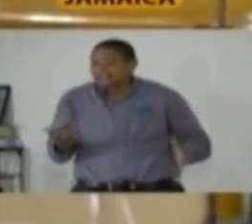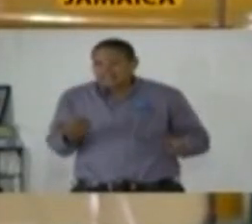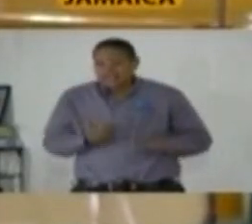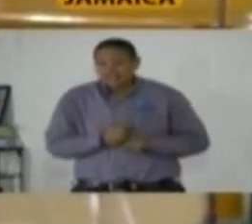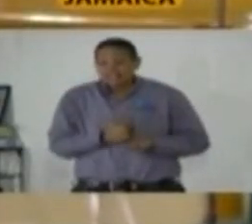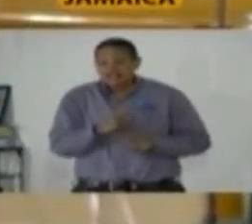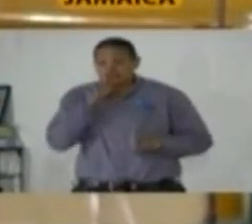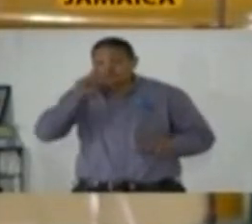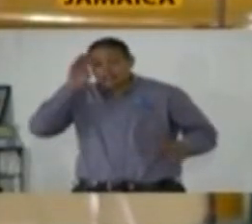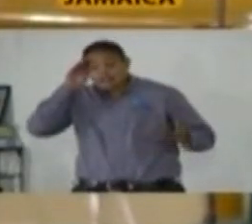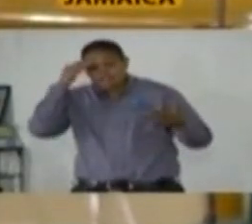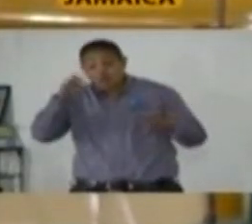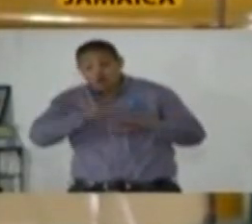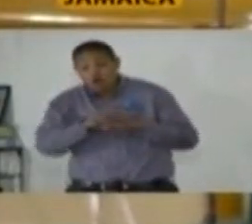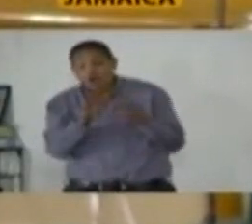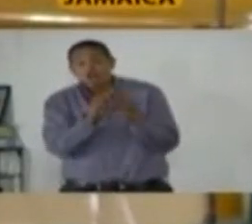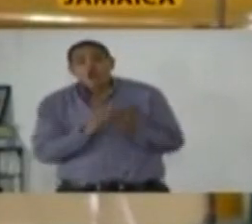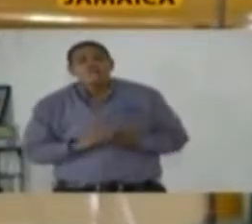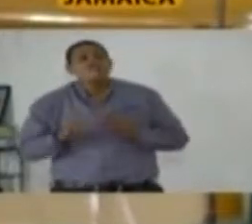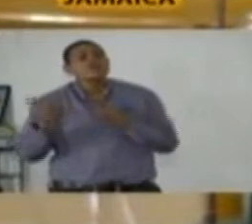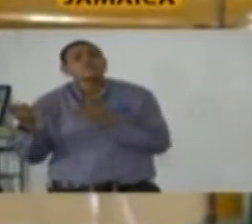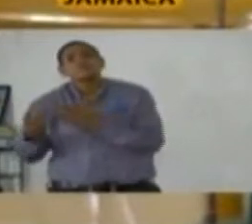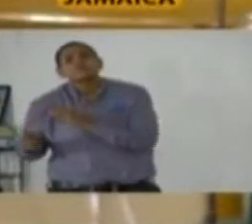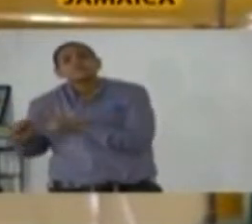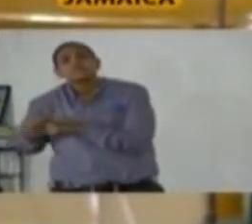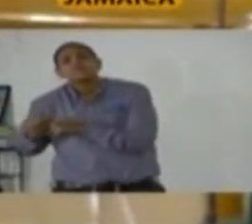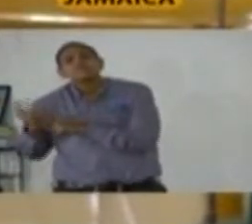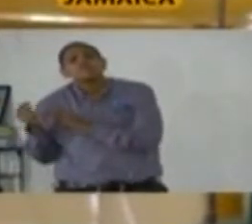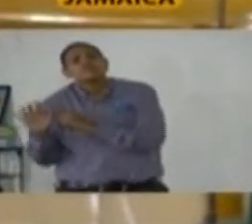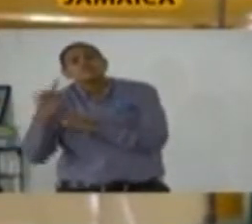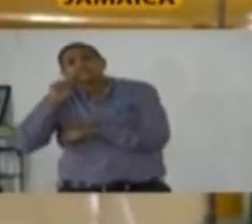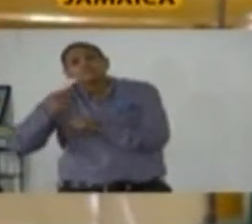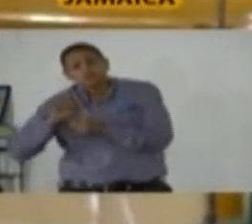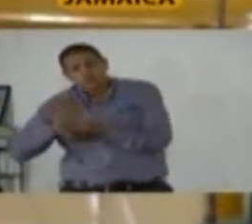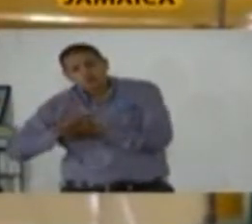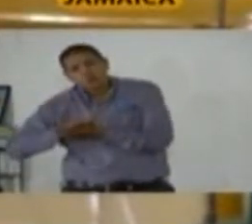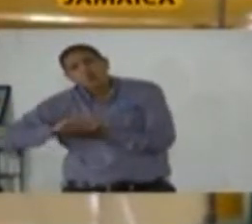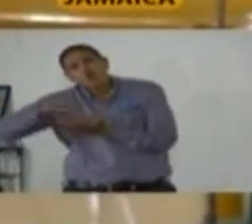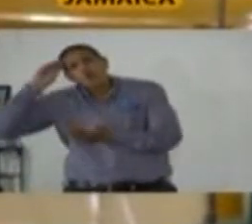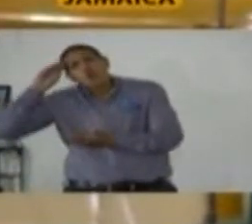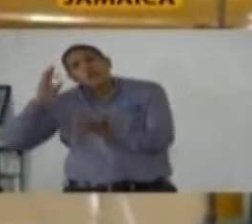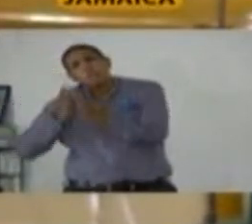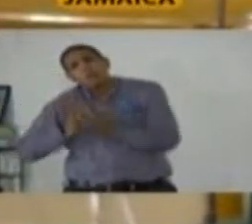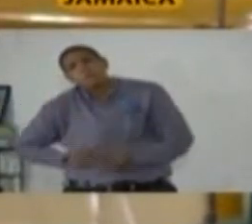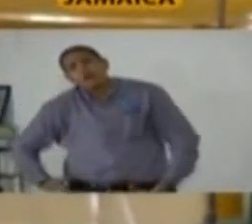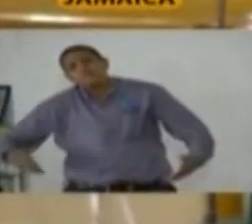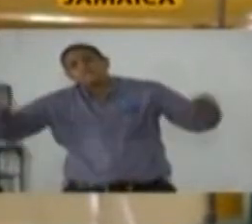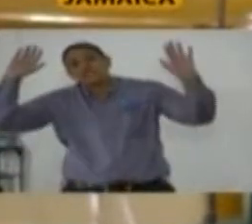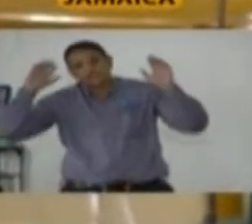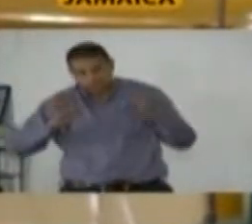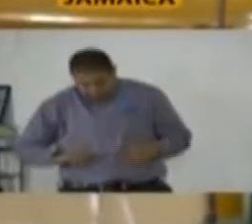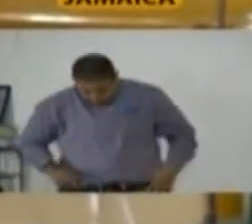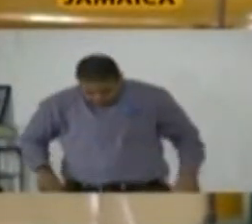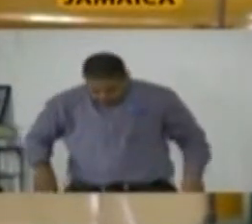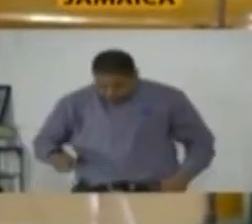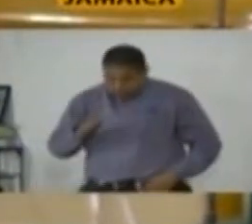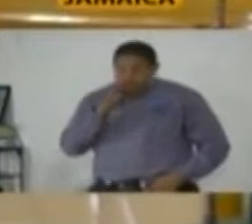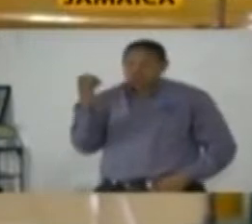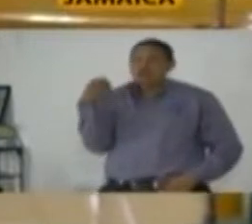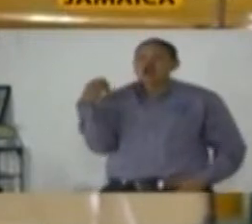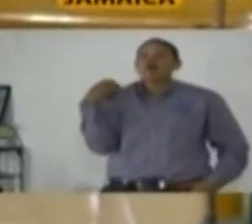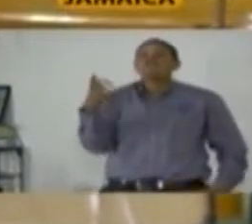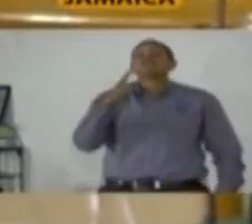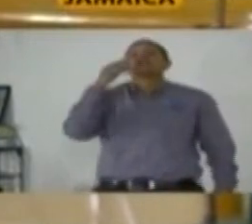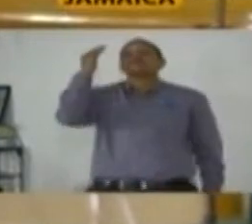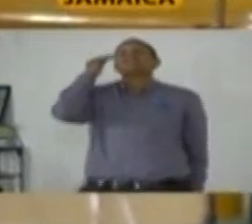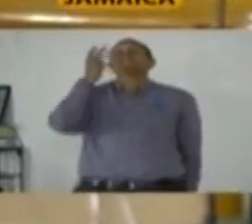and post-conferencing exercises to ensure school and learning targets are met. The officers are set to